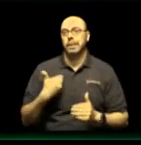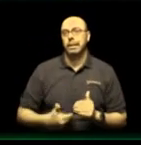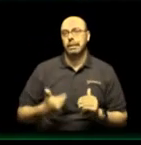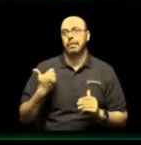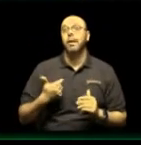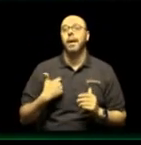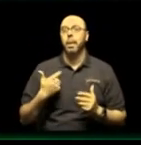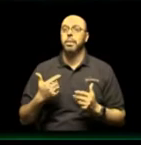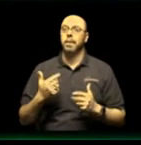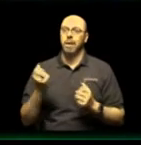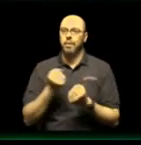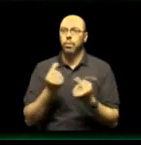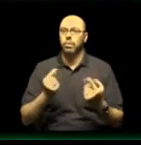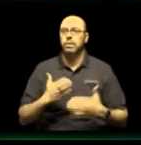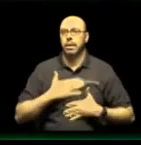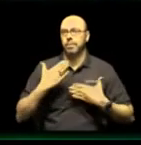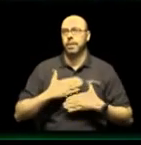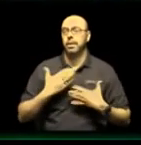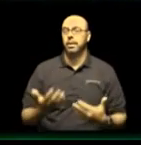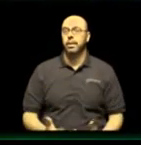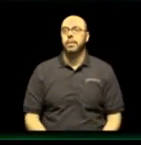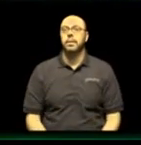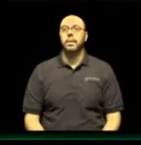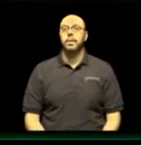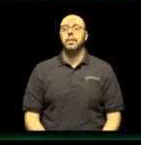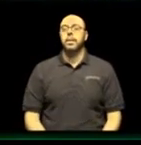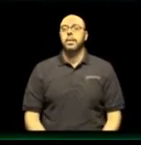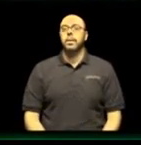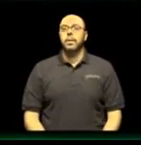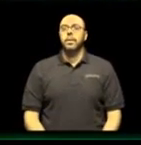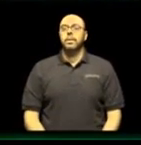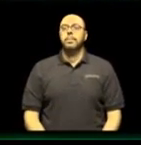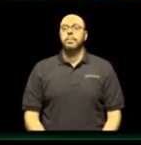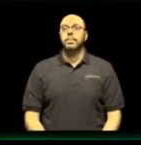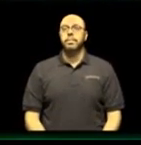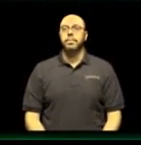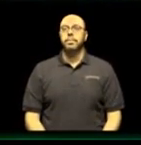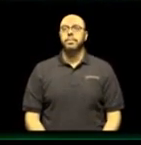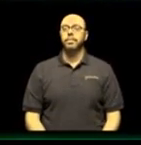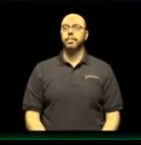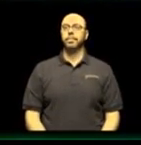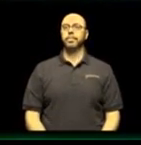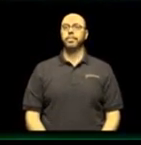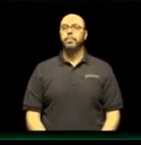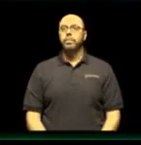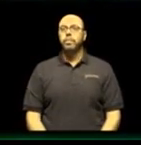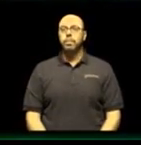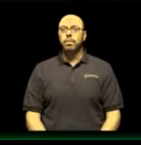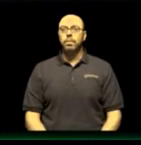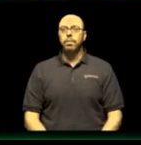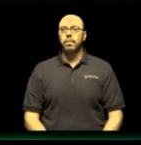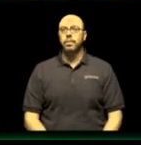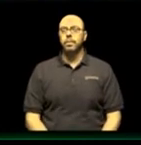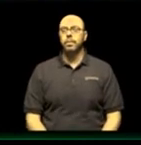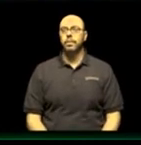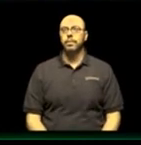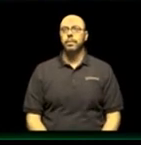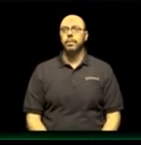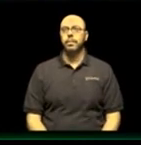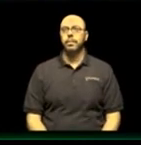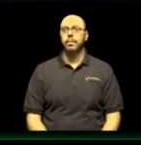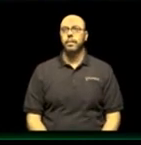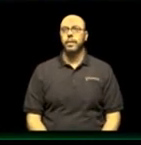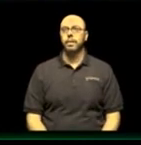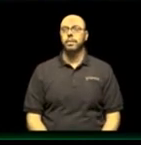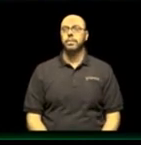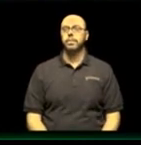owner's happy. And I would assume then that from then on it was easier and easier when you met up with